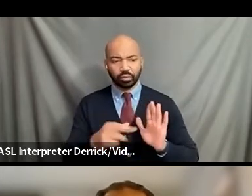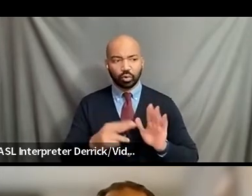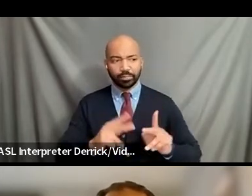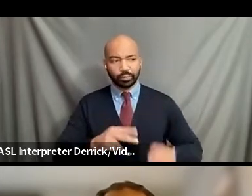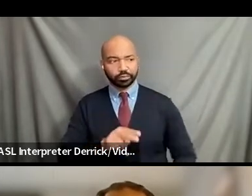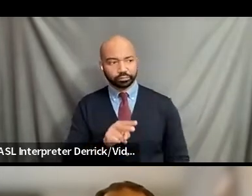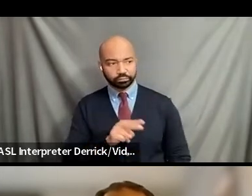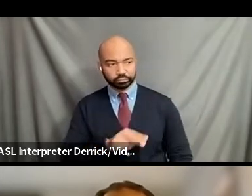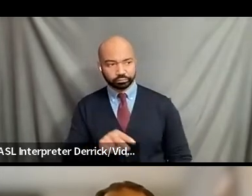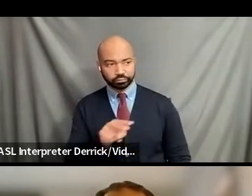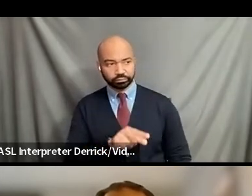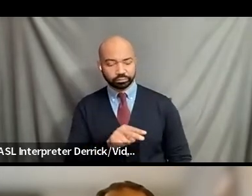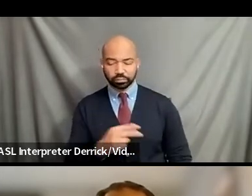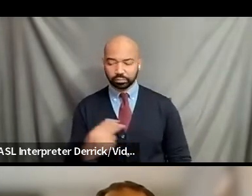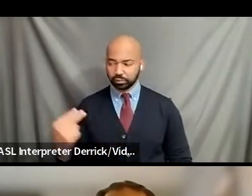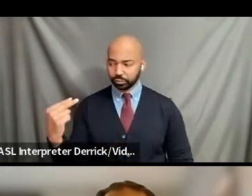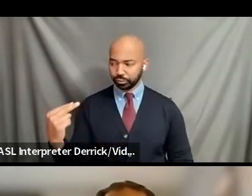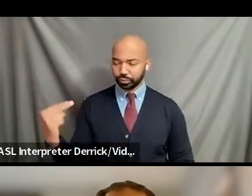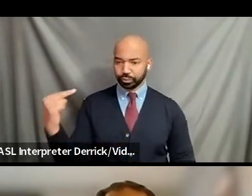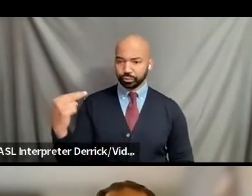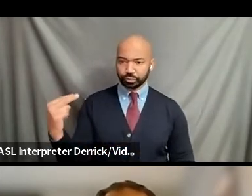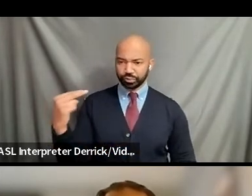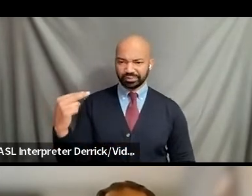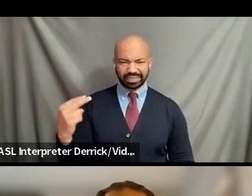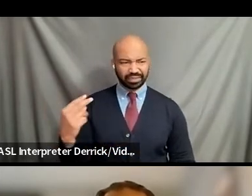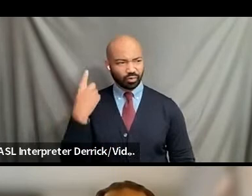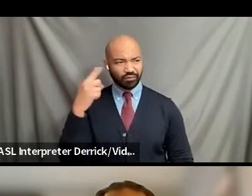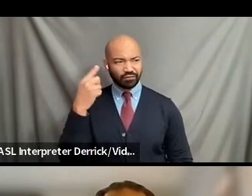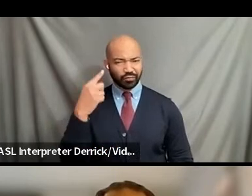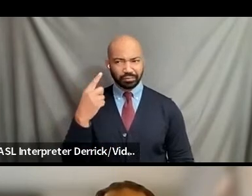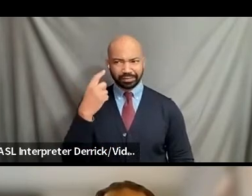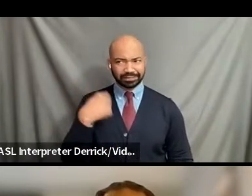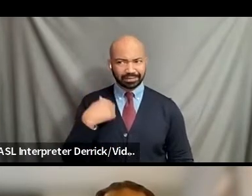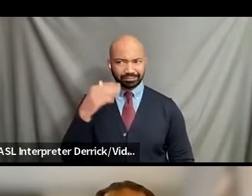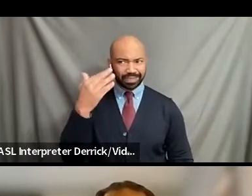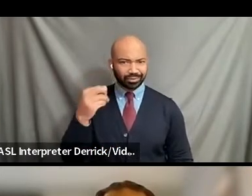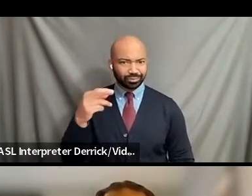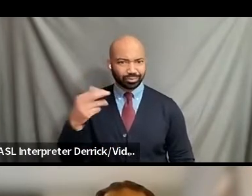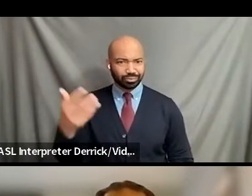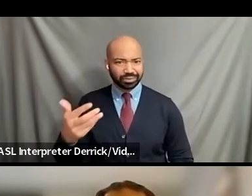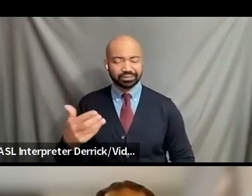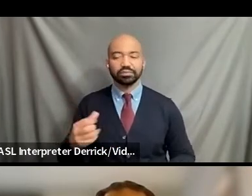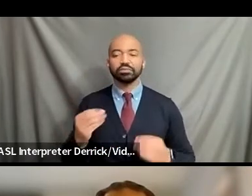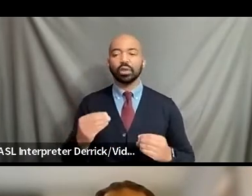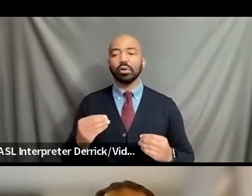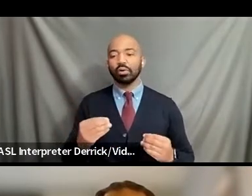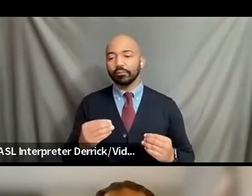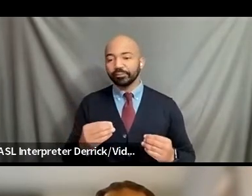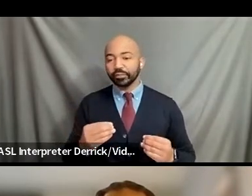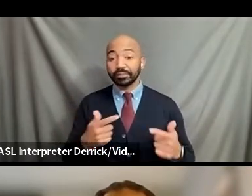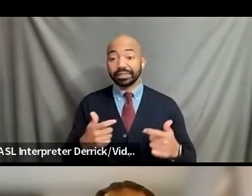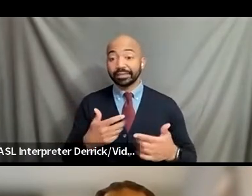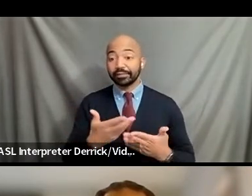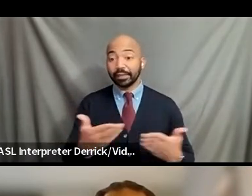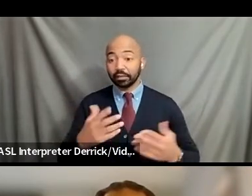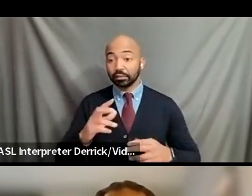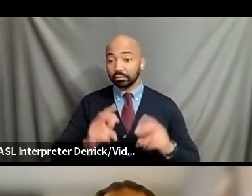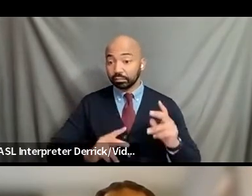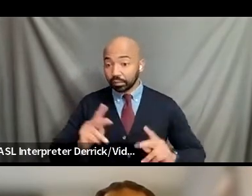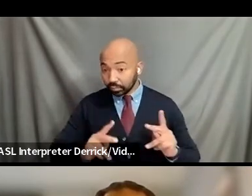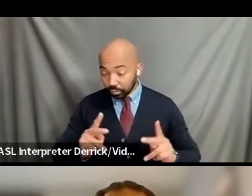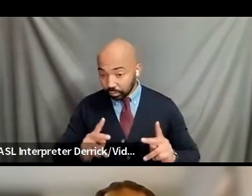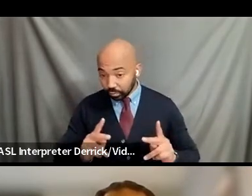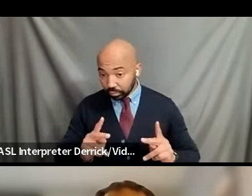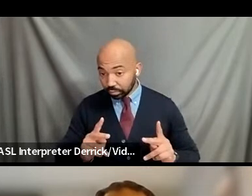microaggressions that came with that. I think the biggest, and then also just not really understanding. So like one of the biggest things that people I guess found